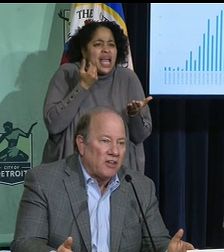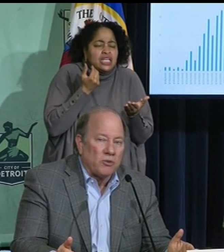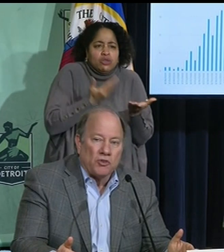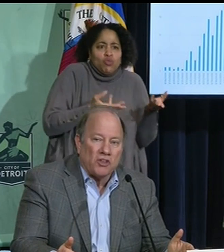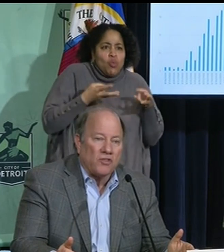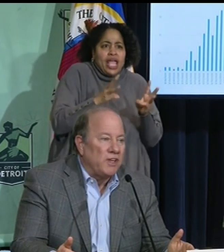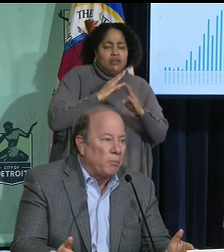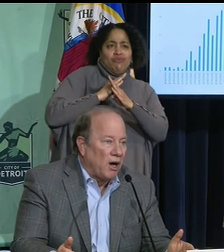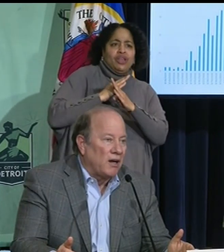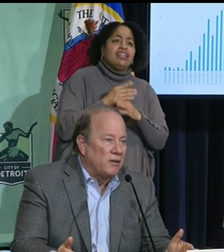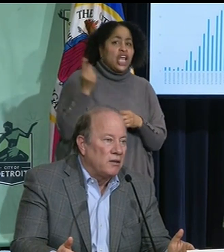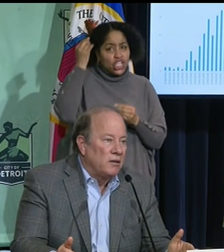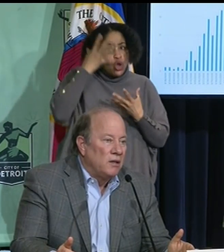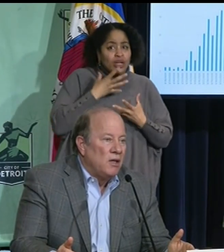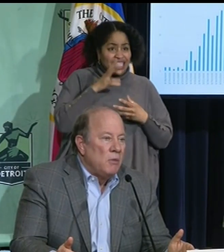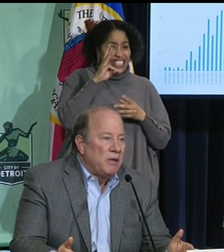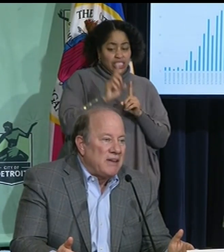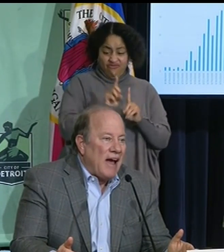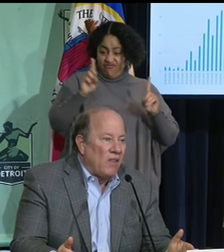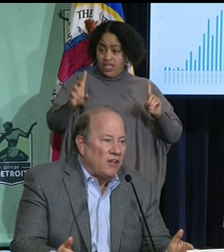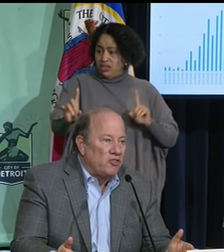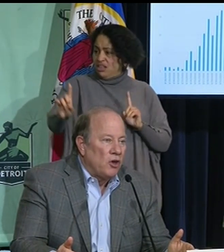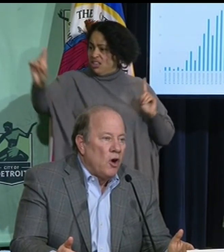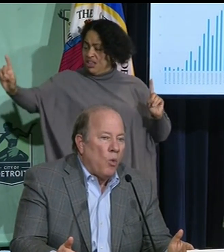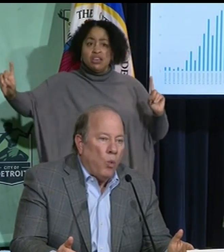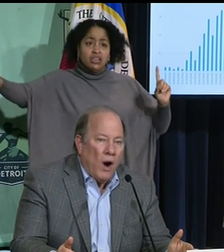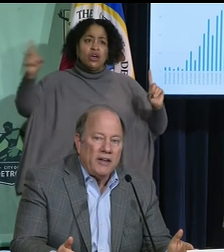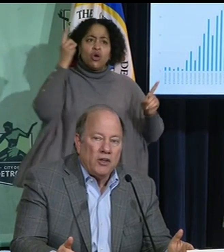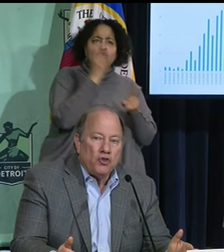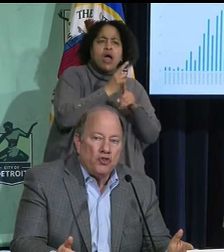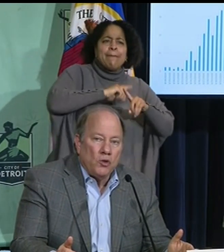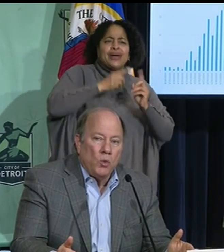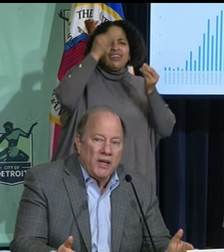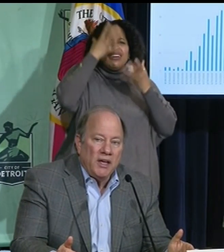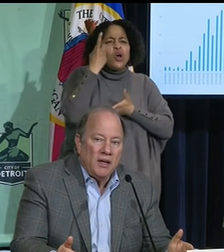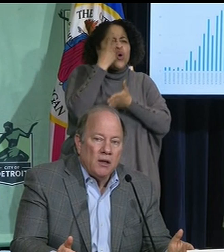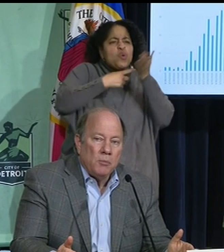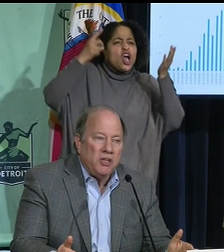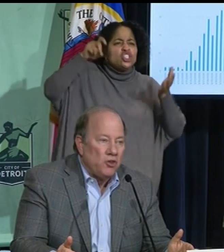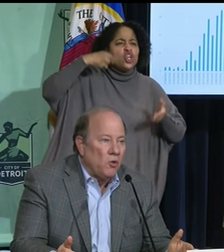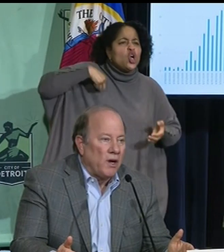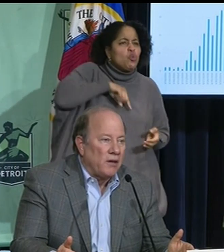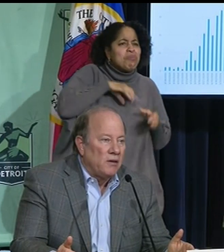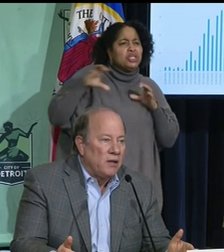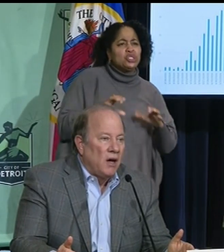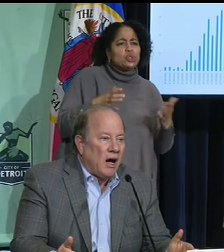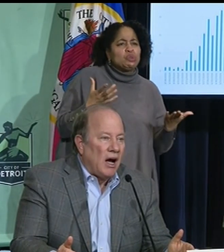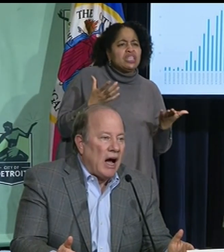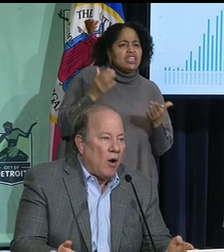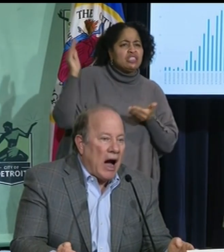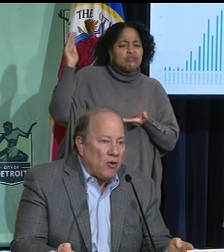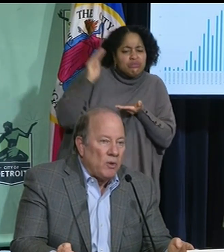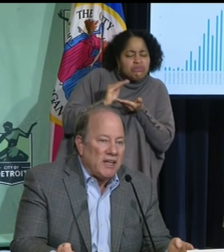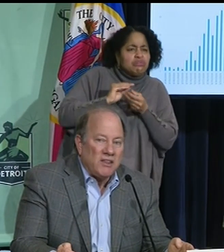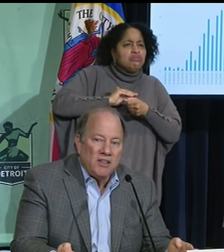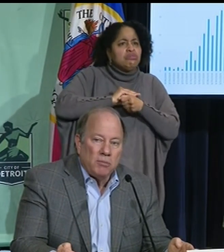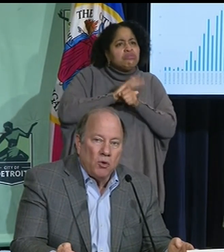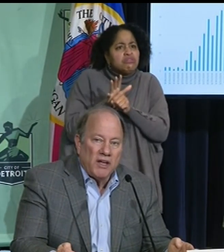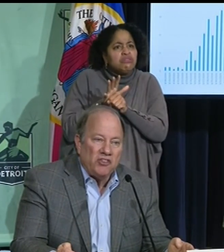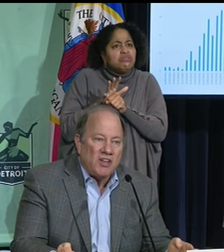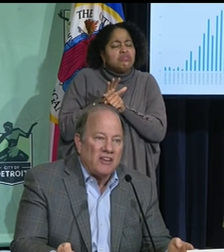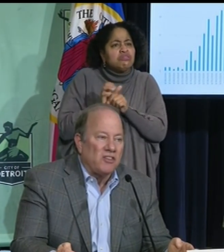keep our customers 6 feet apart. But tell us, what should we be doing? How do we get